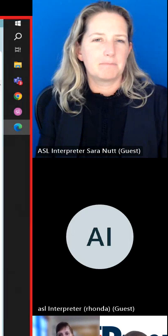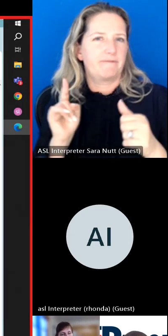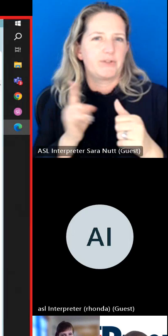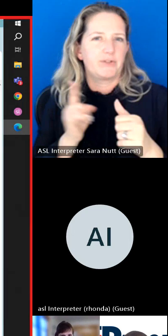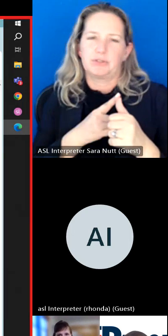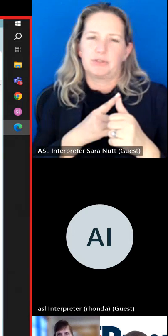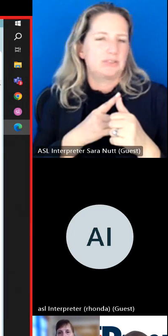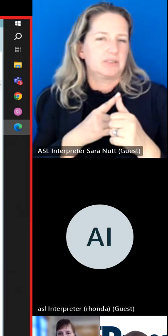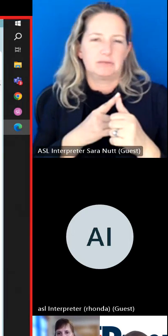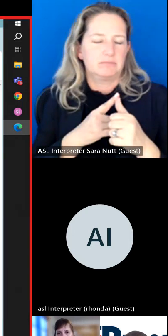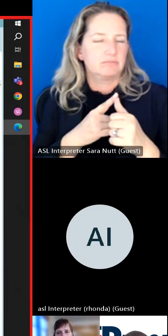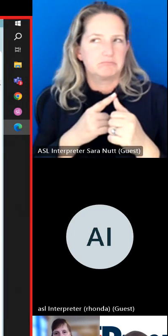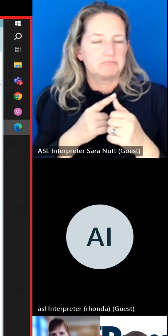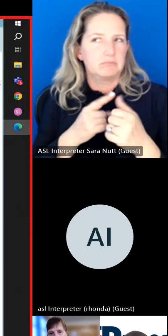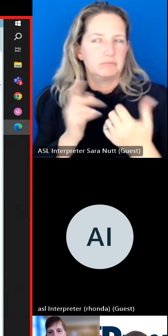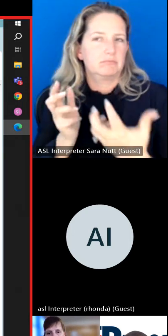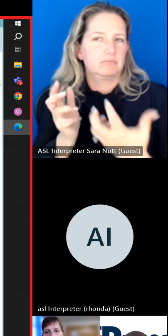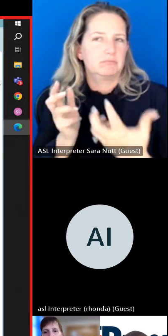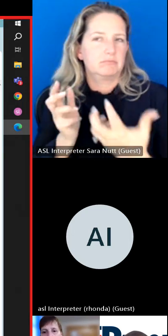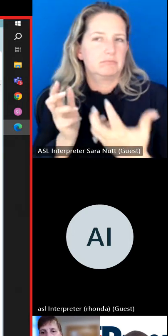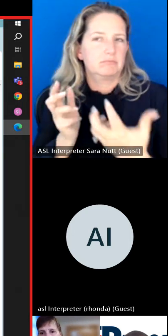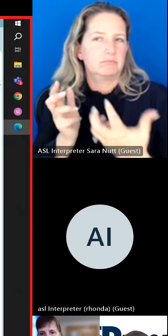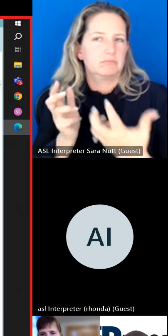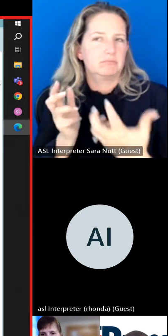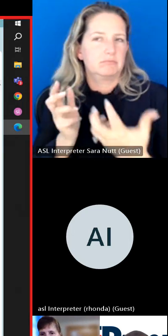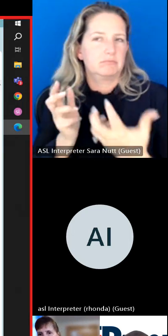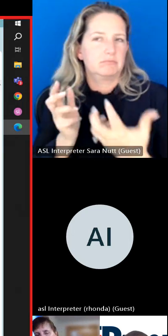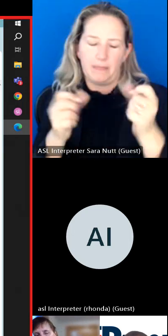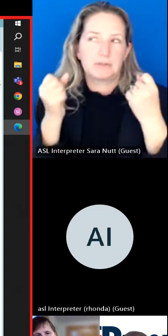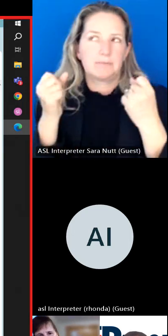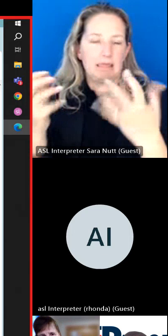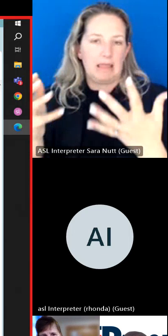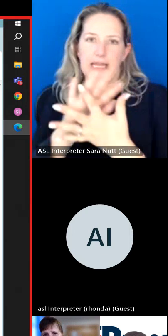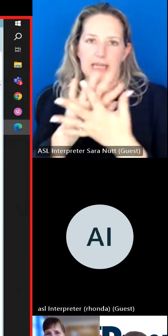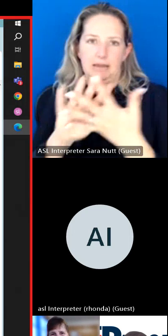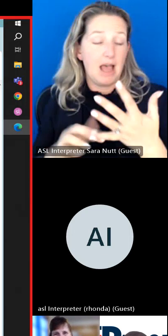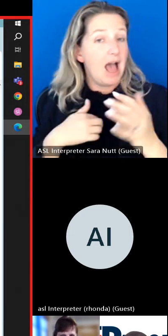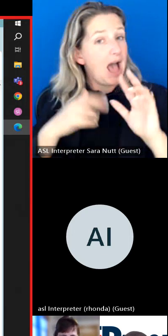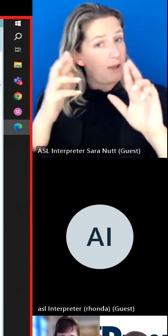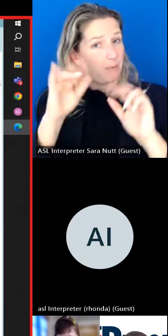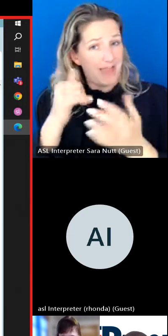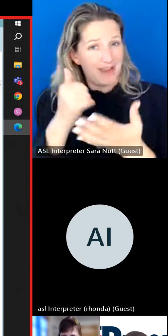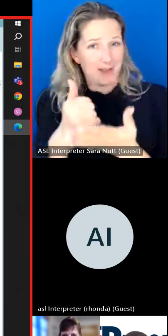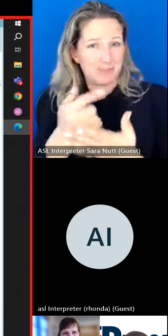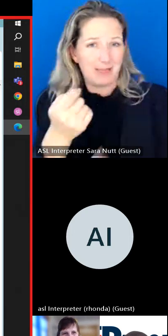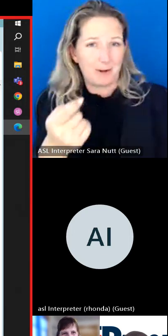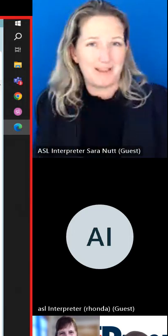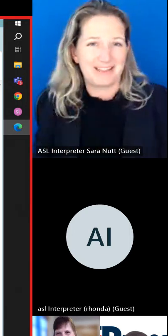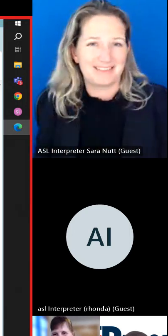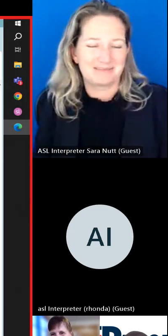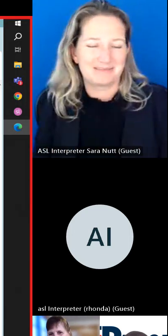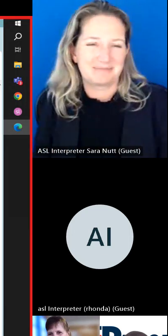top of my head, but there are plenty of other things. I hope that helps a little.